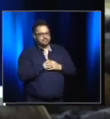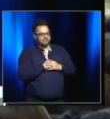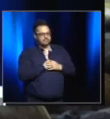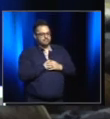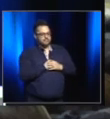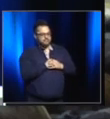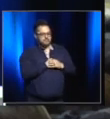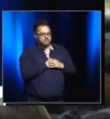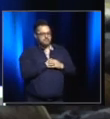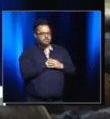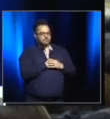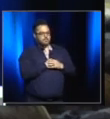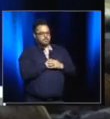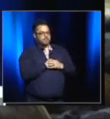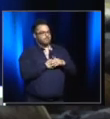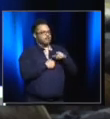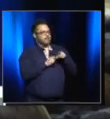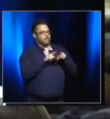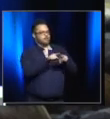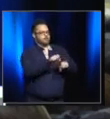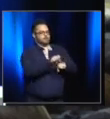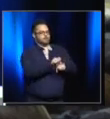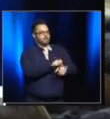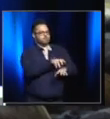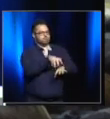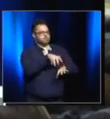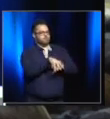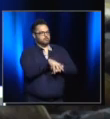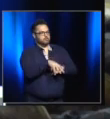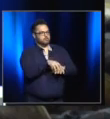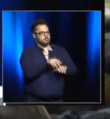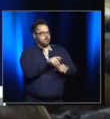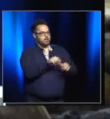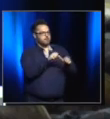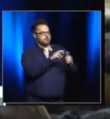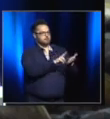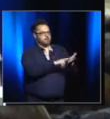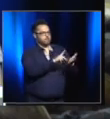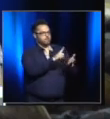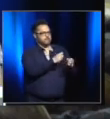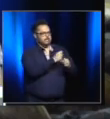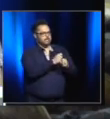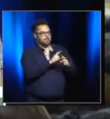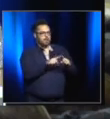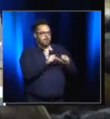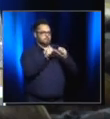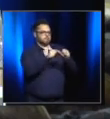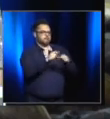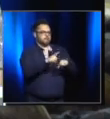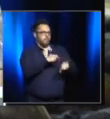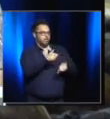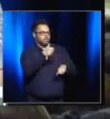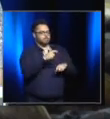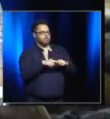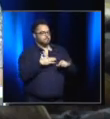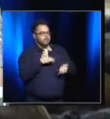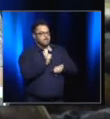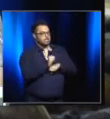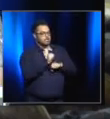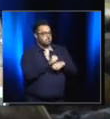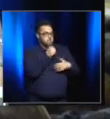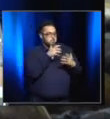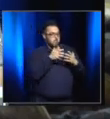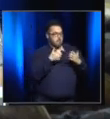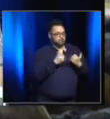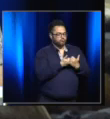I went to Macquarie Island for a year, a bit more than a year in fact, and my job wasn't very